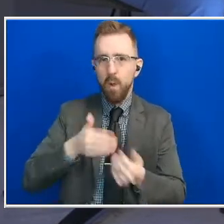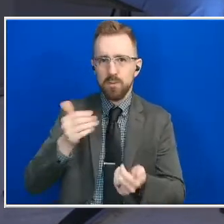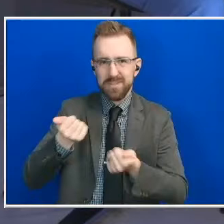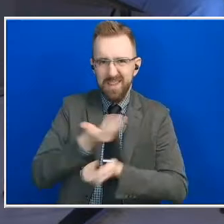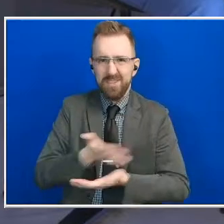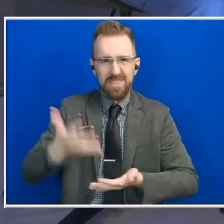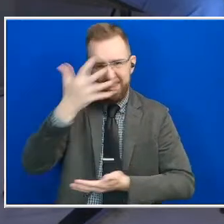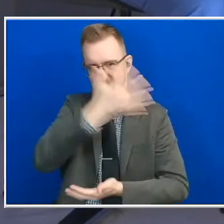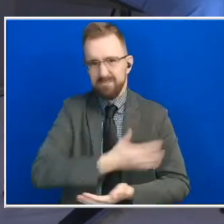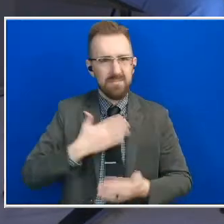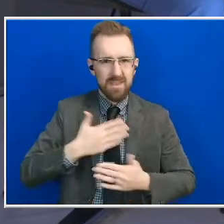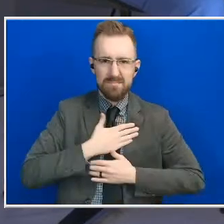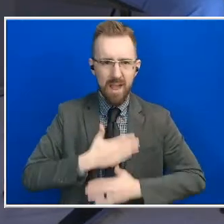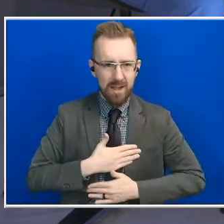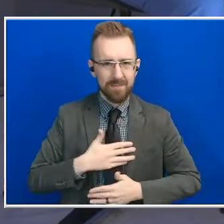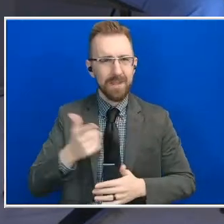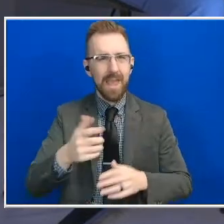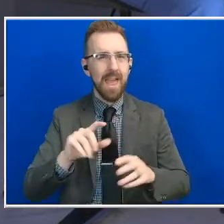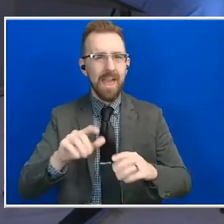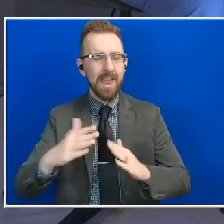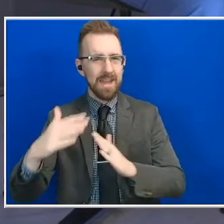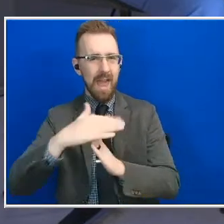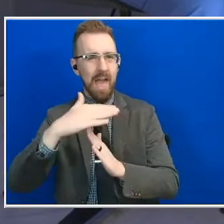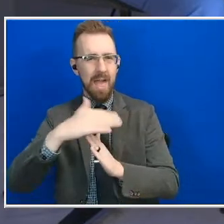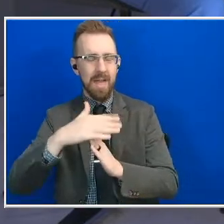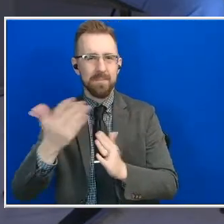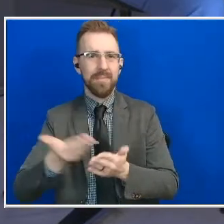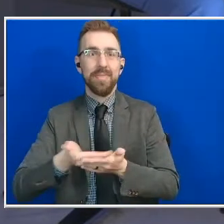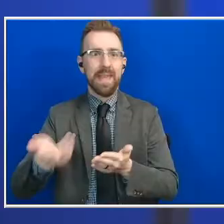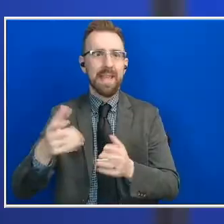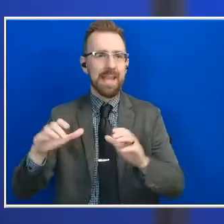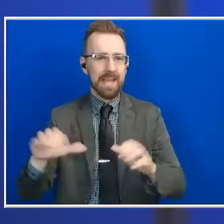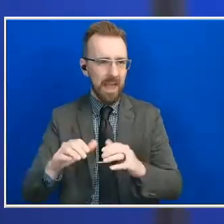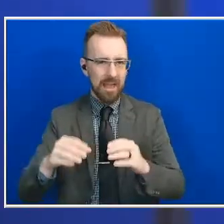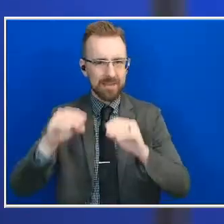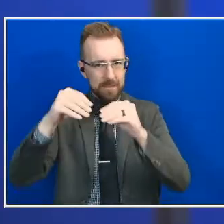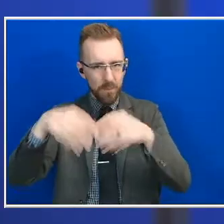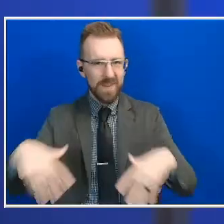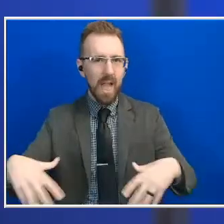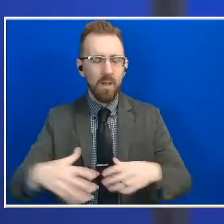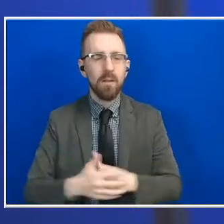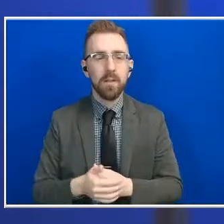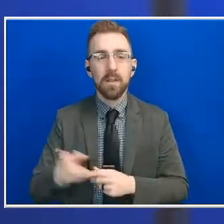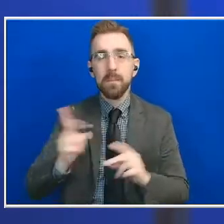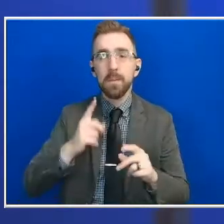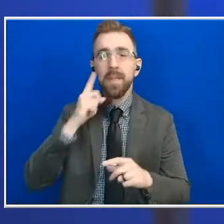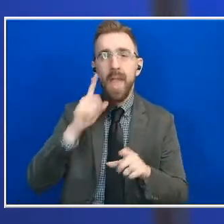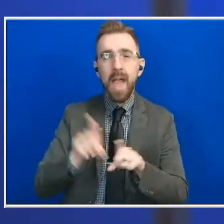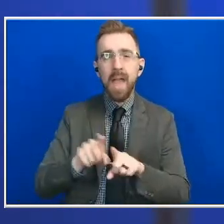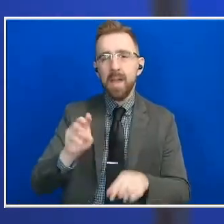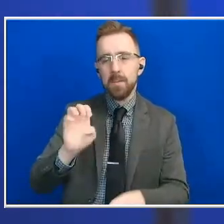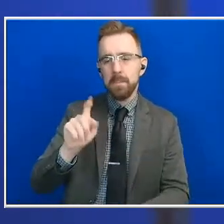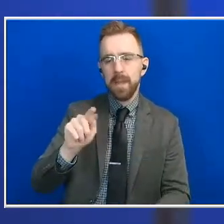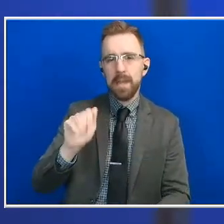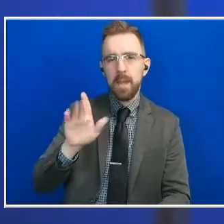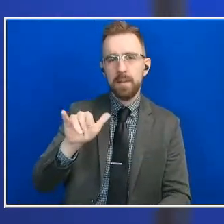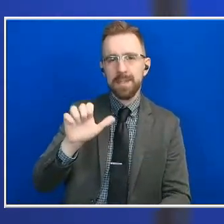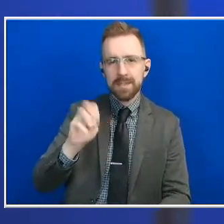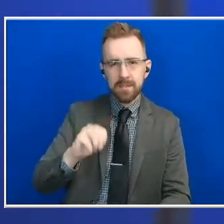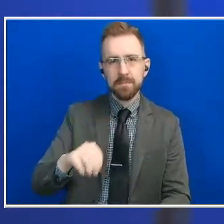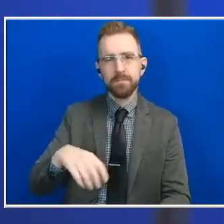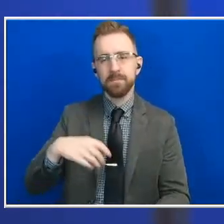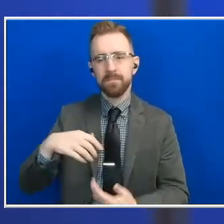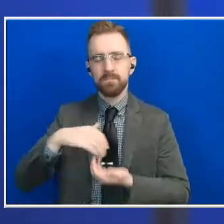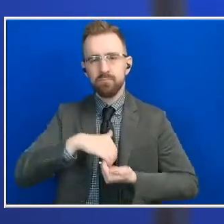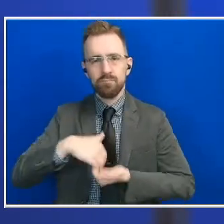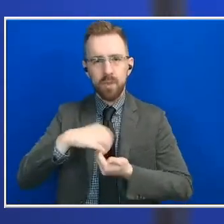how to give us the top, thing that it does, and move on down. People tend to think of it as a sort of metabolism, homeostasis. So,